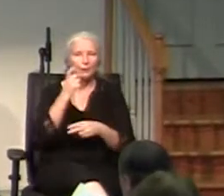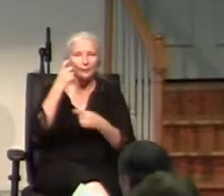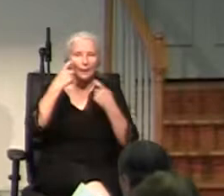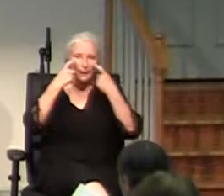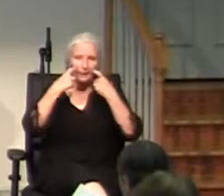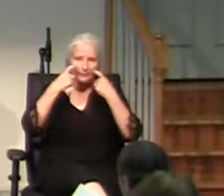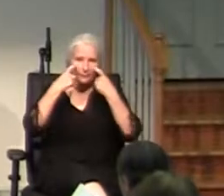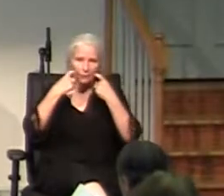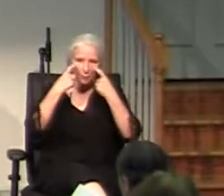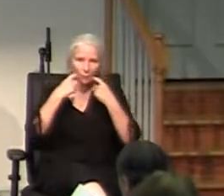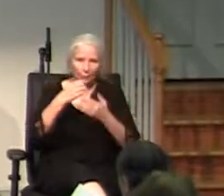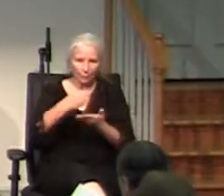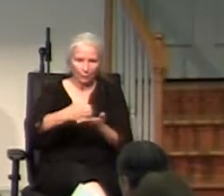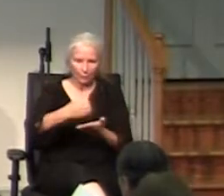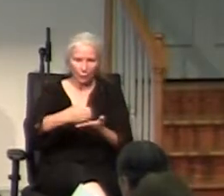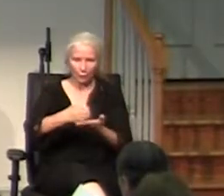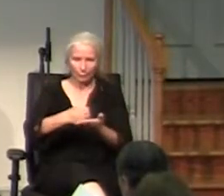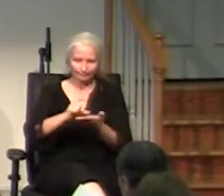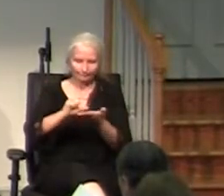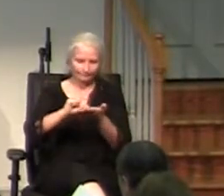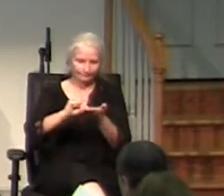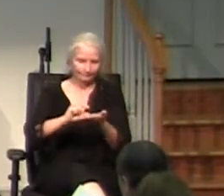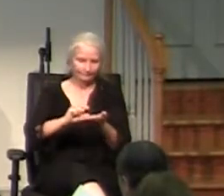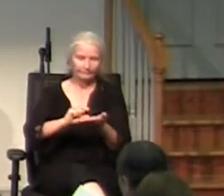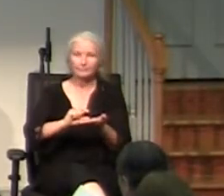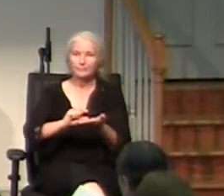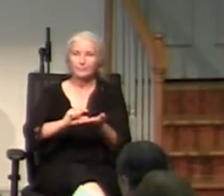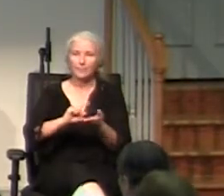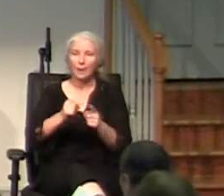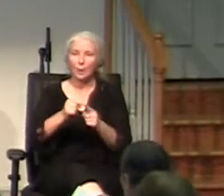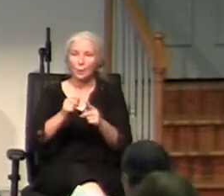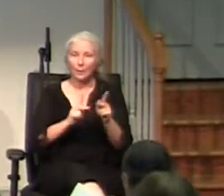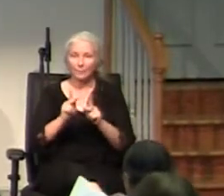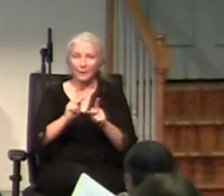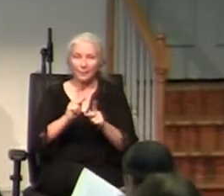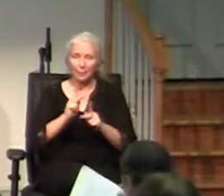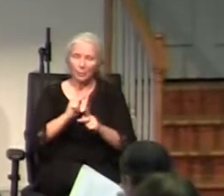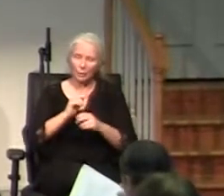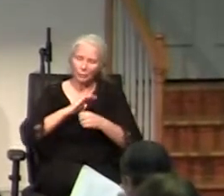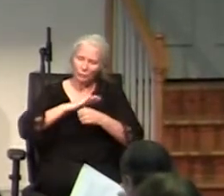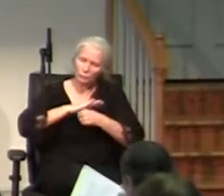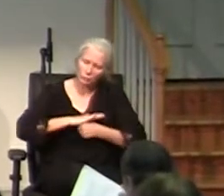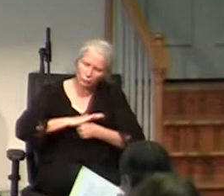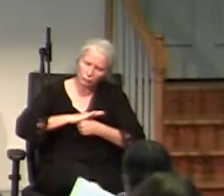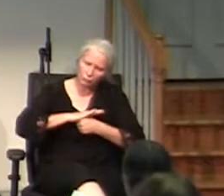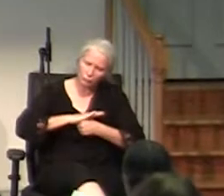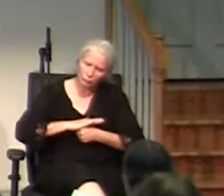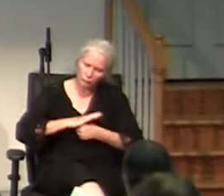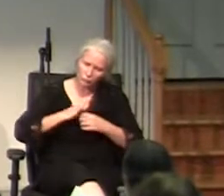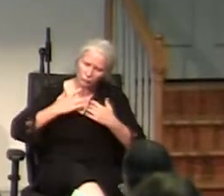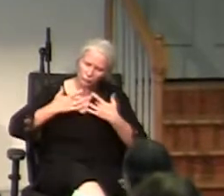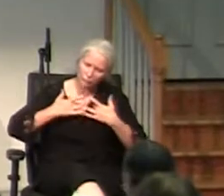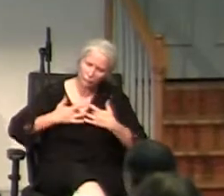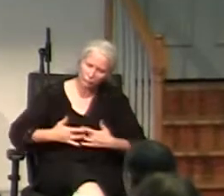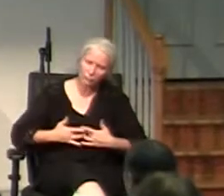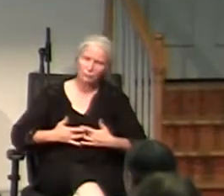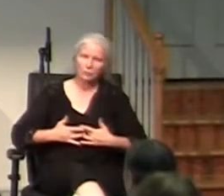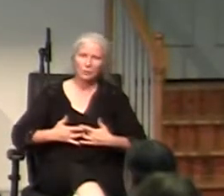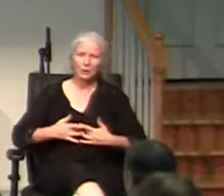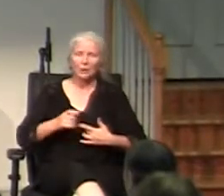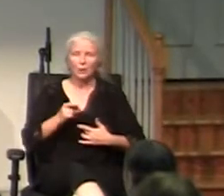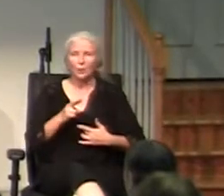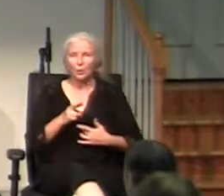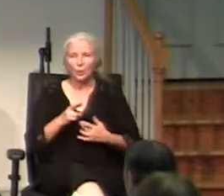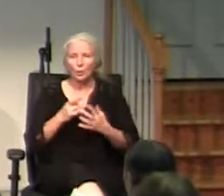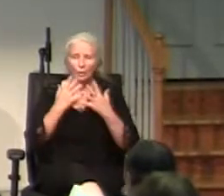they're probably about that high. And when people were in distress or even what would be mourning for a